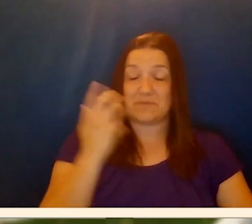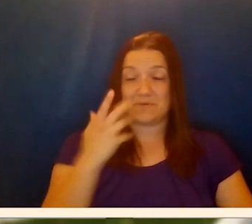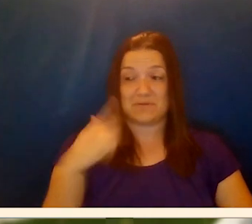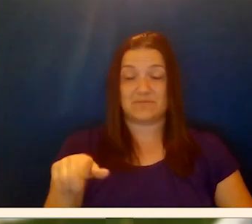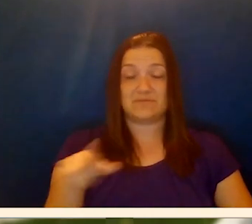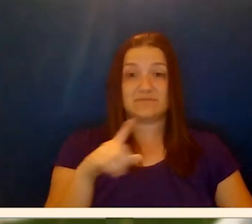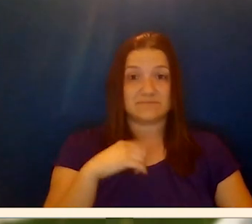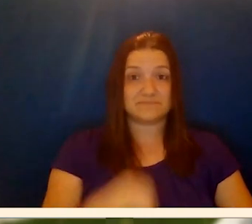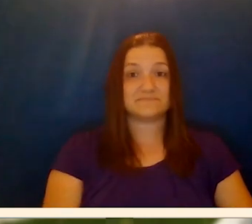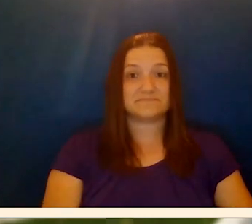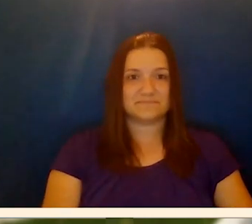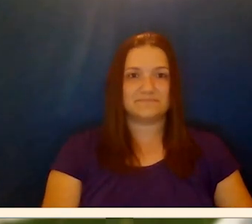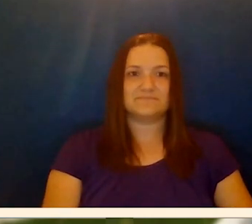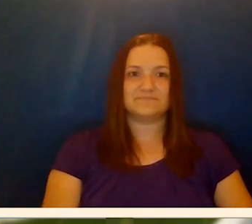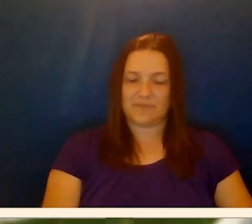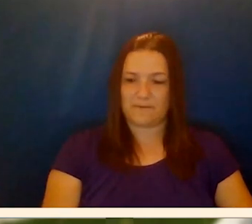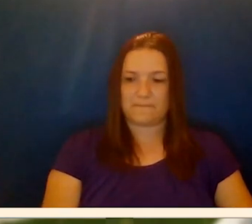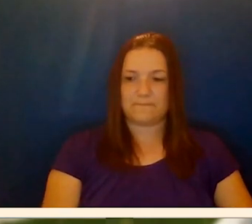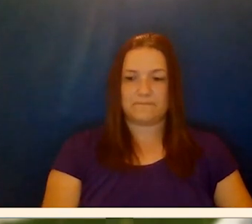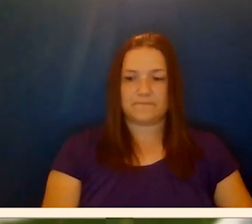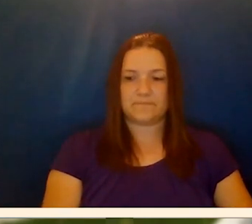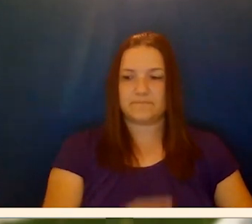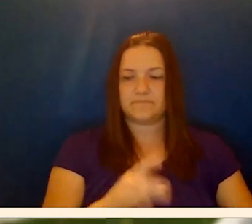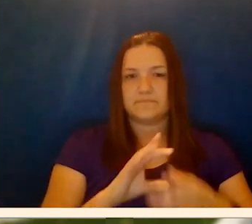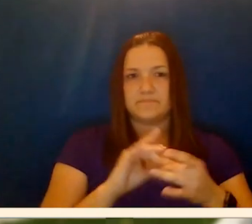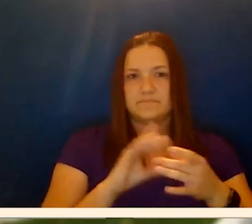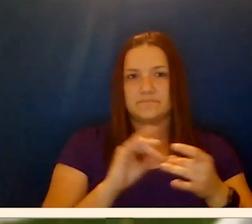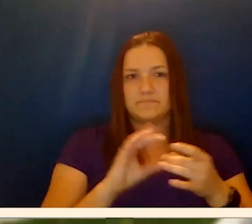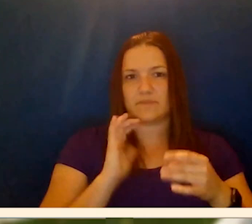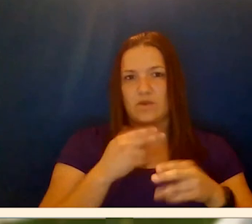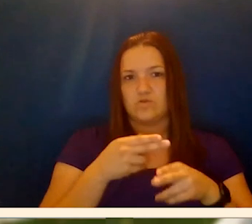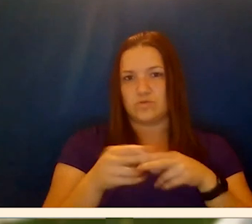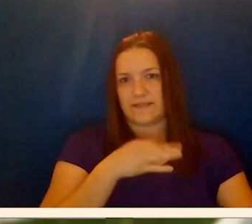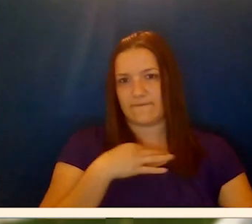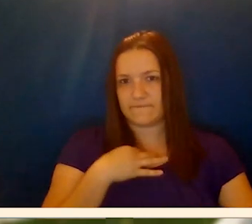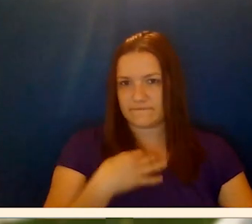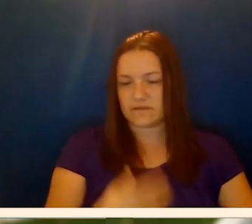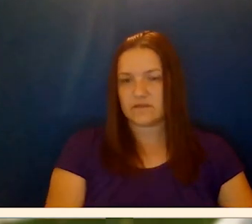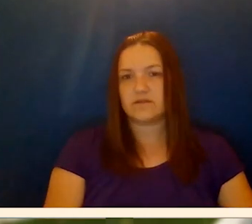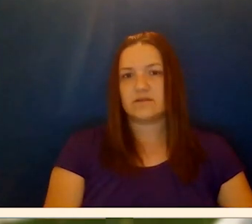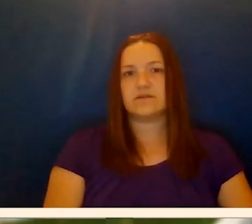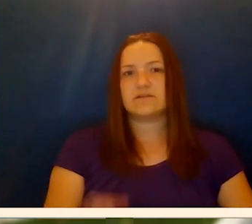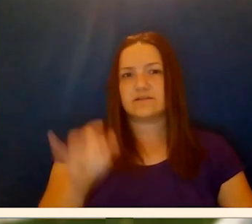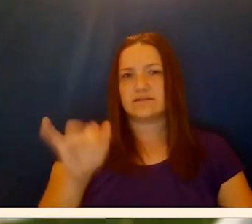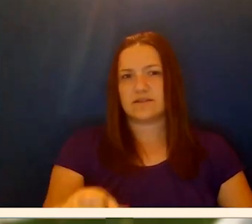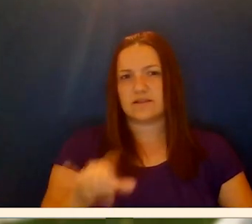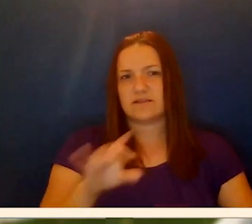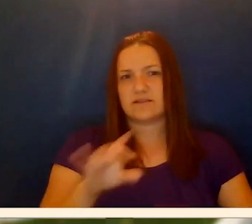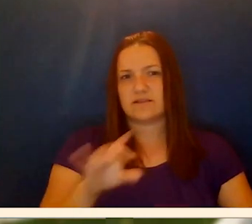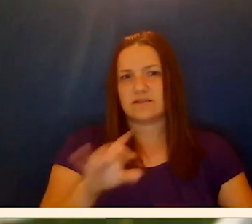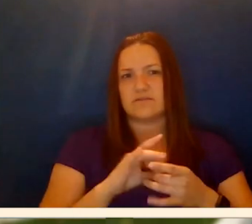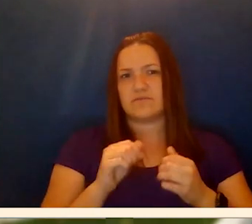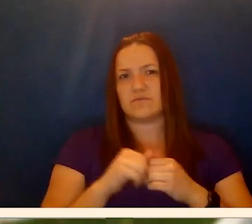to Yeah. those folks. Absolutely. So you mentioned our short staffing. Did that have anything to do with the